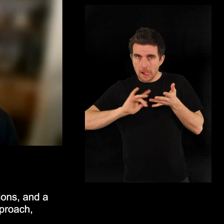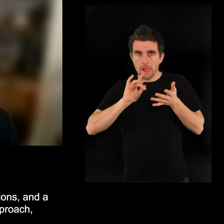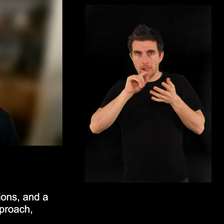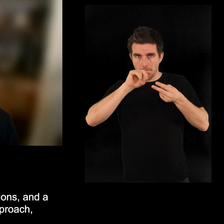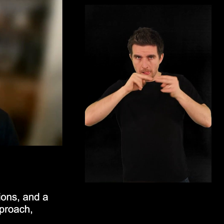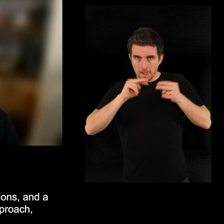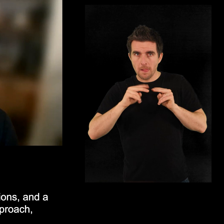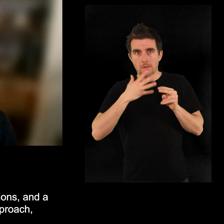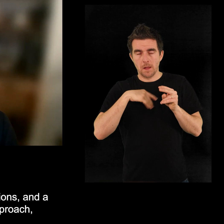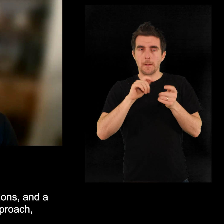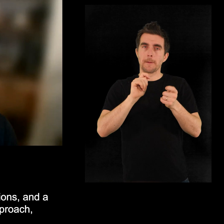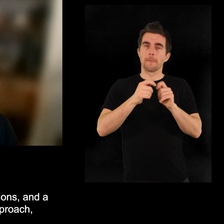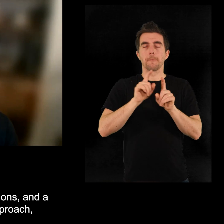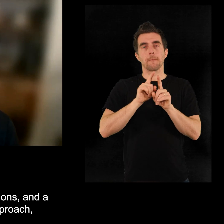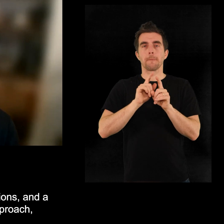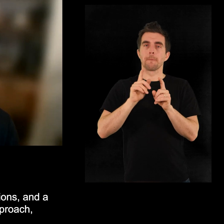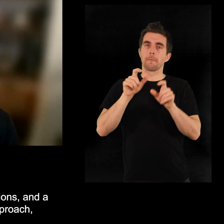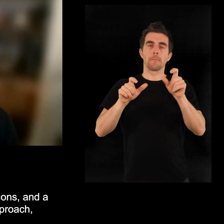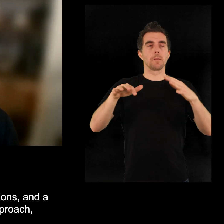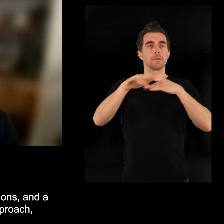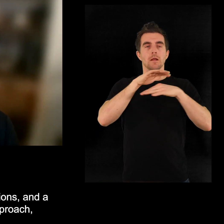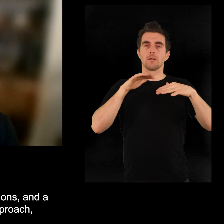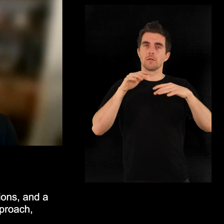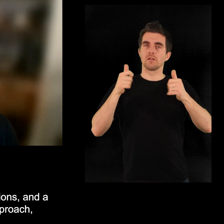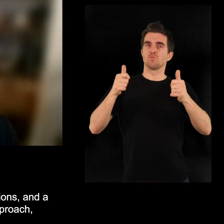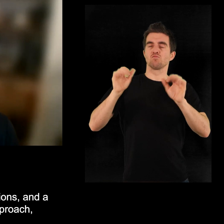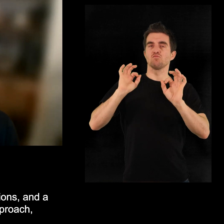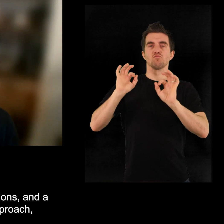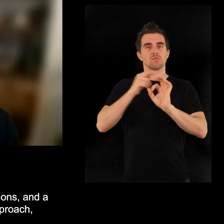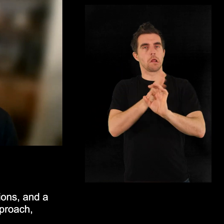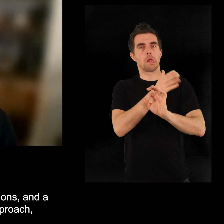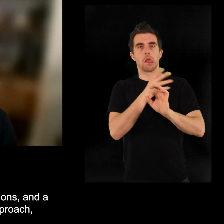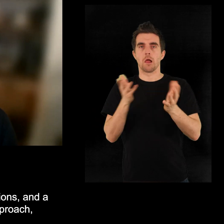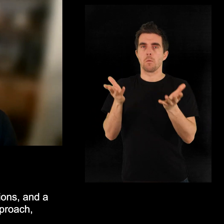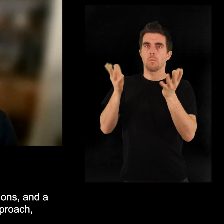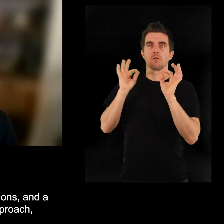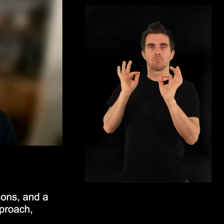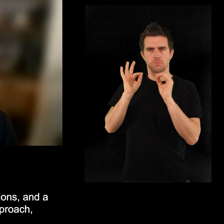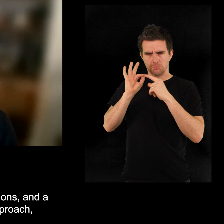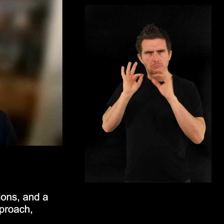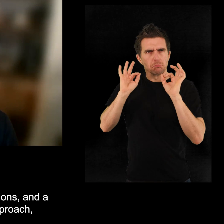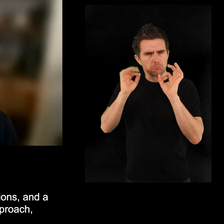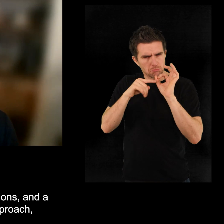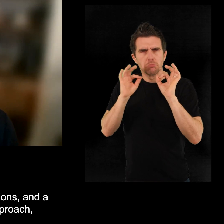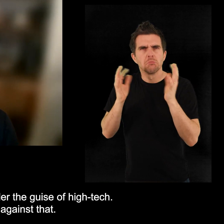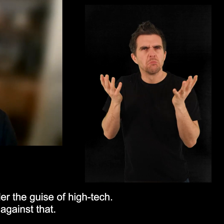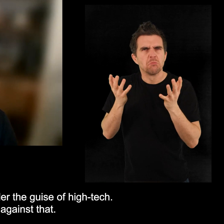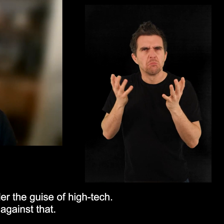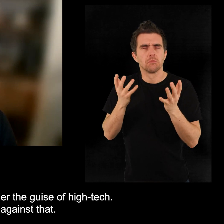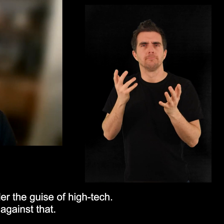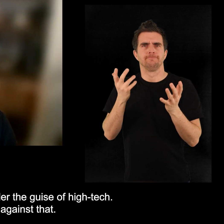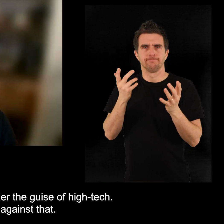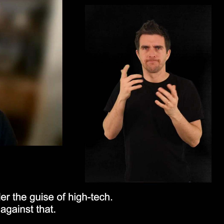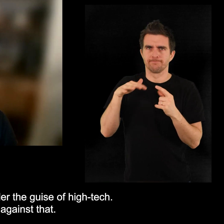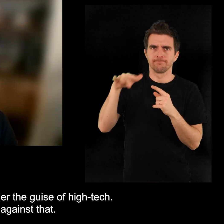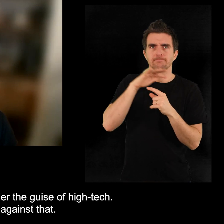extra chromosome or other conditions, and a sort of purifying the race approach, which can